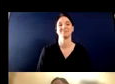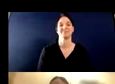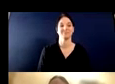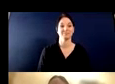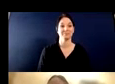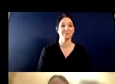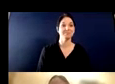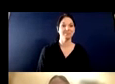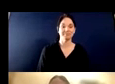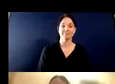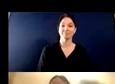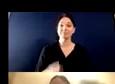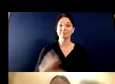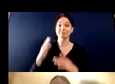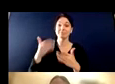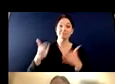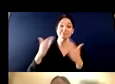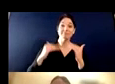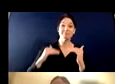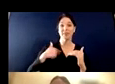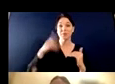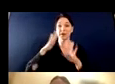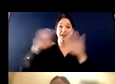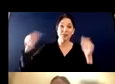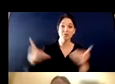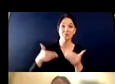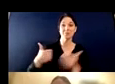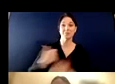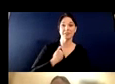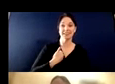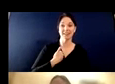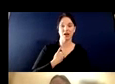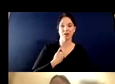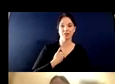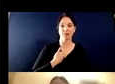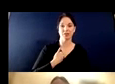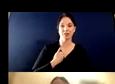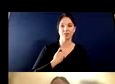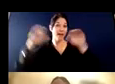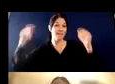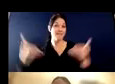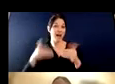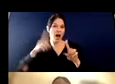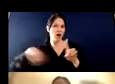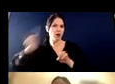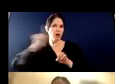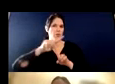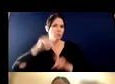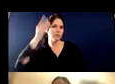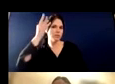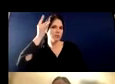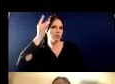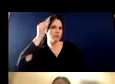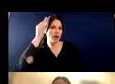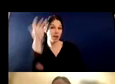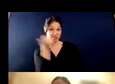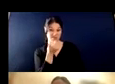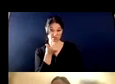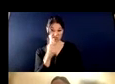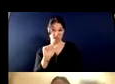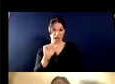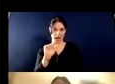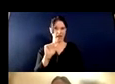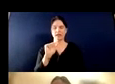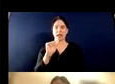Next, I'll introduce myself, but while I'm doing that, I'd like to invite you all to think about any burning questions that you